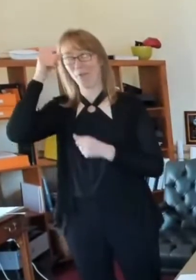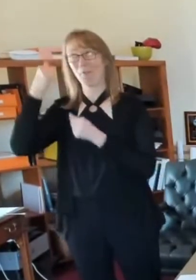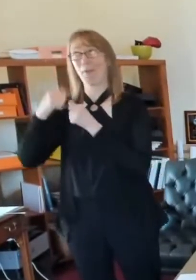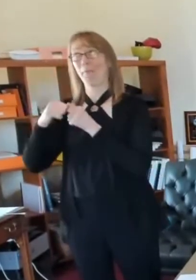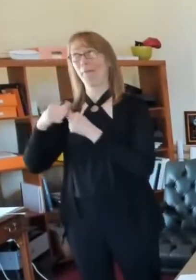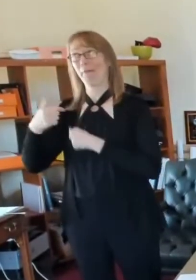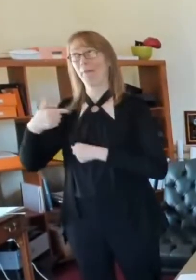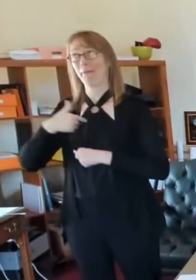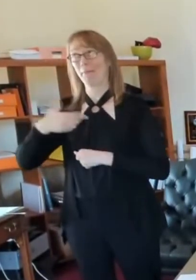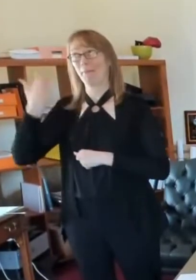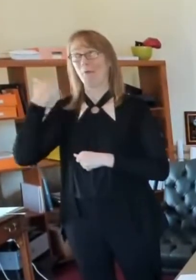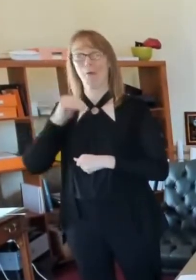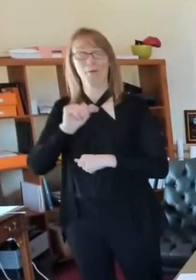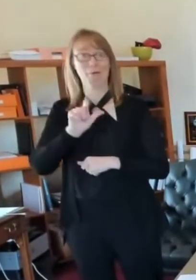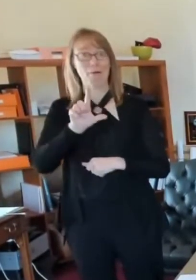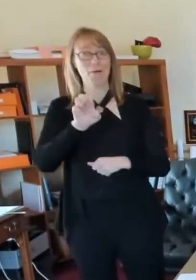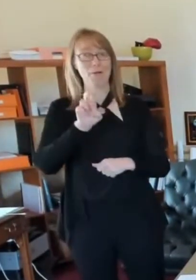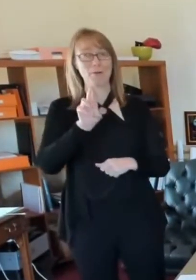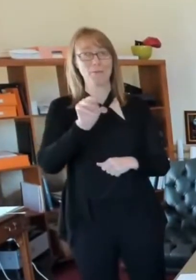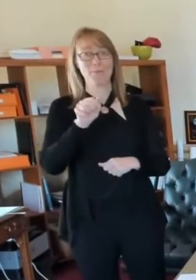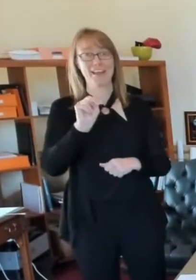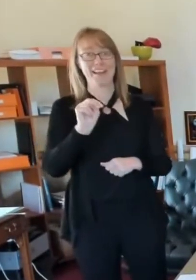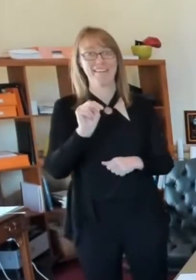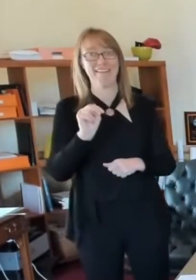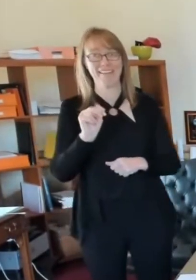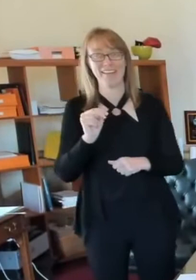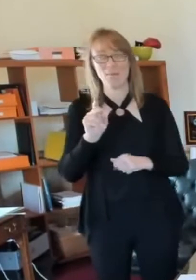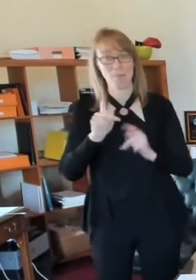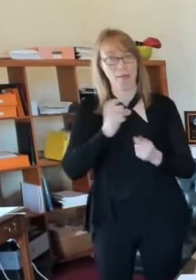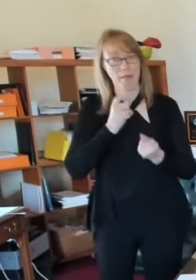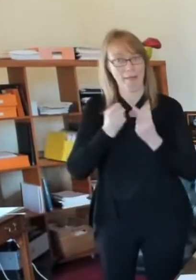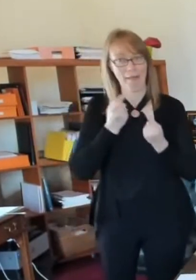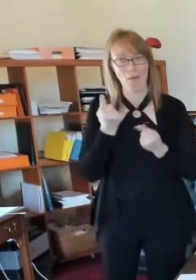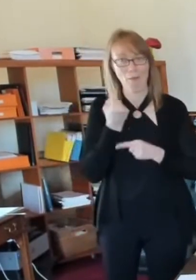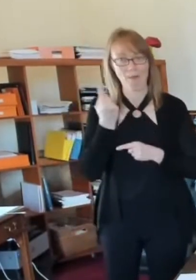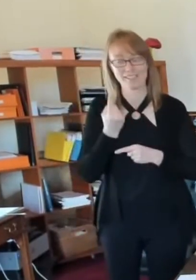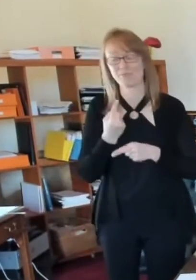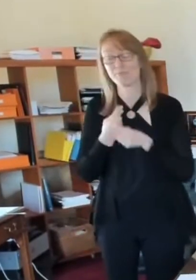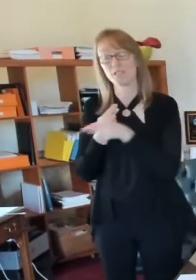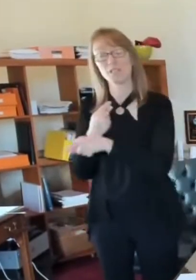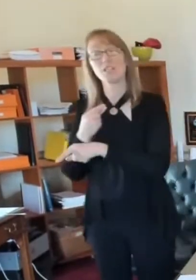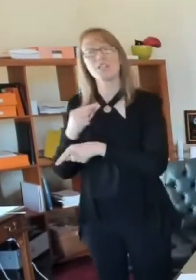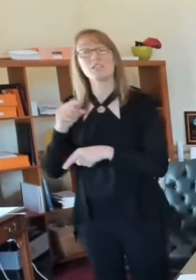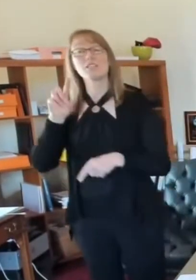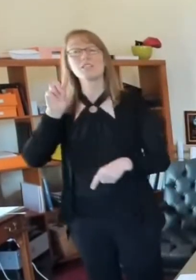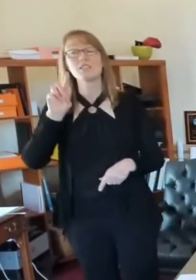put them in the yard waste bins that are dumpsters that are in your alley.